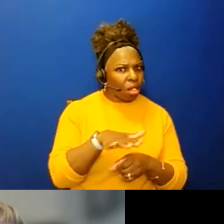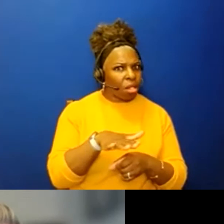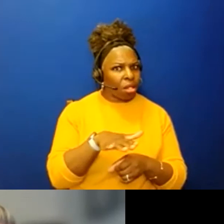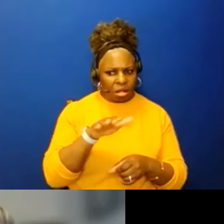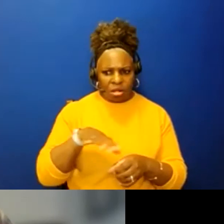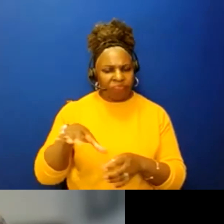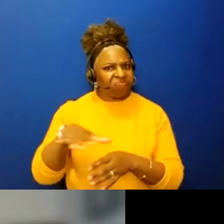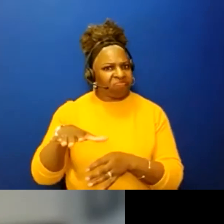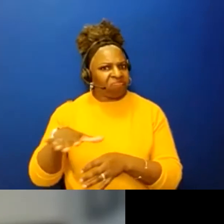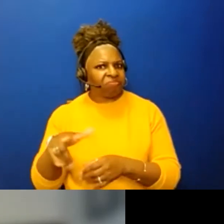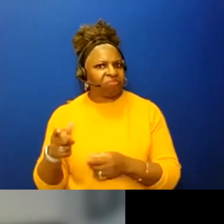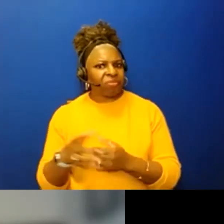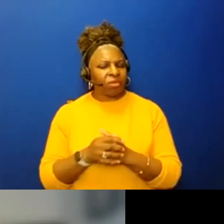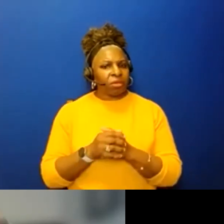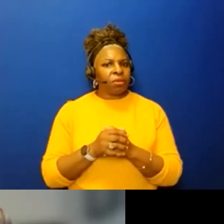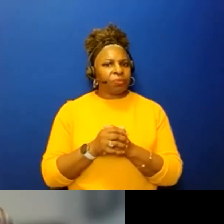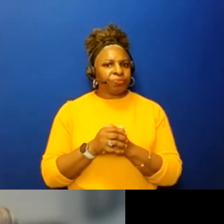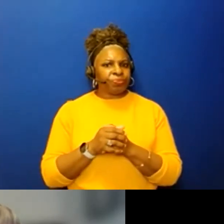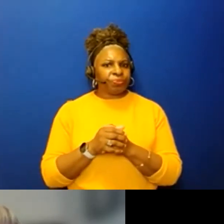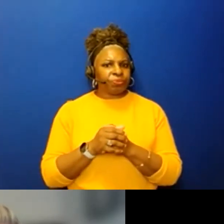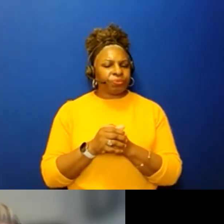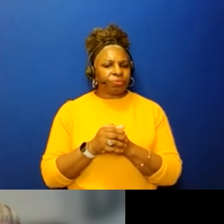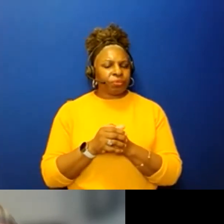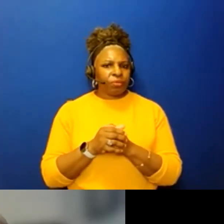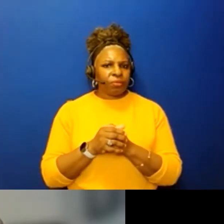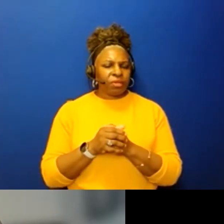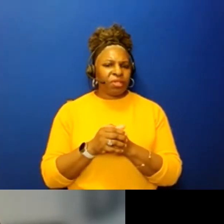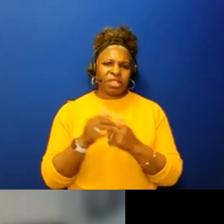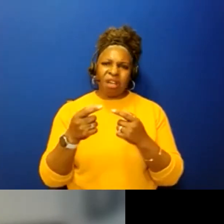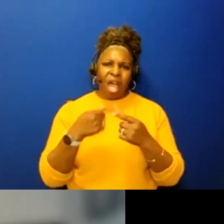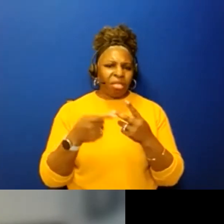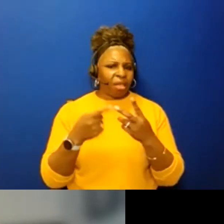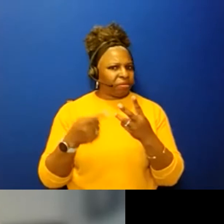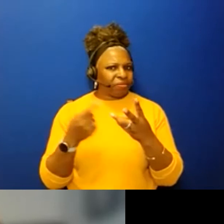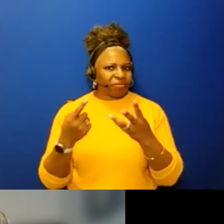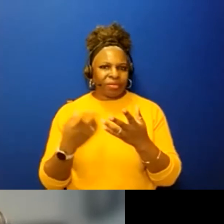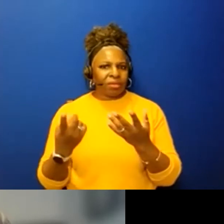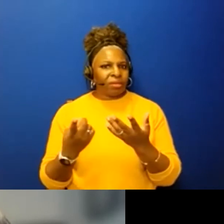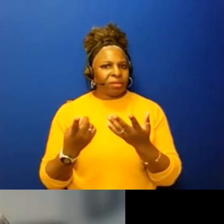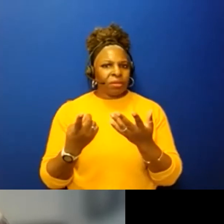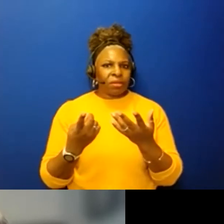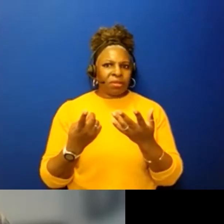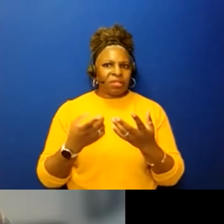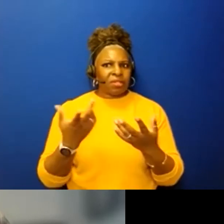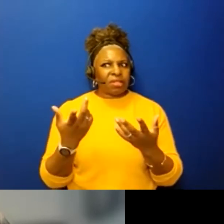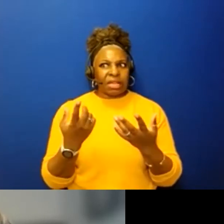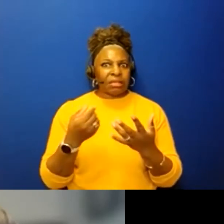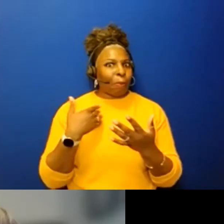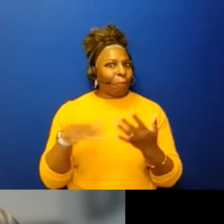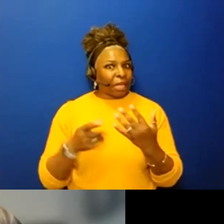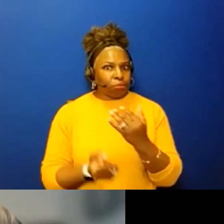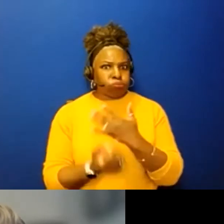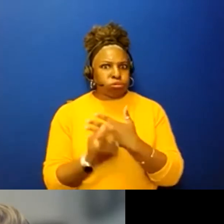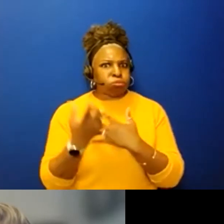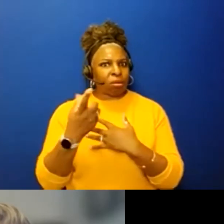as likely to be inactive, and those other factors that have been built on by the pandemic, like anxiety, the lowering of